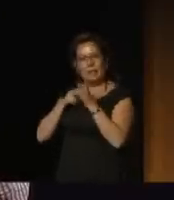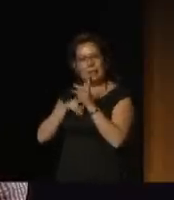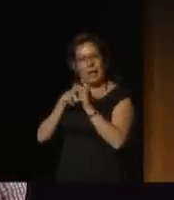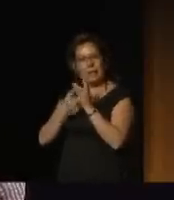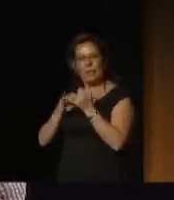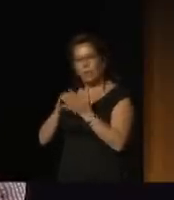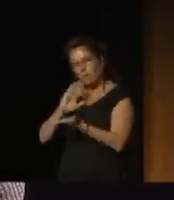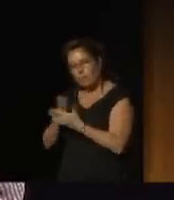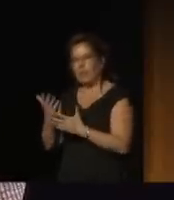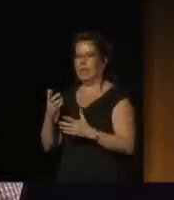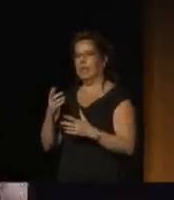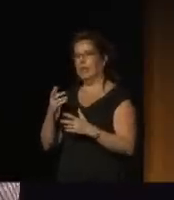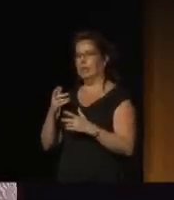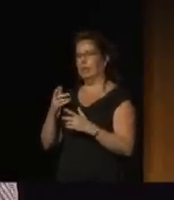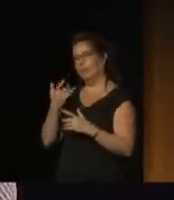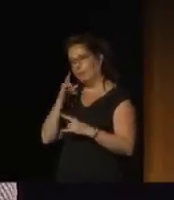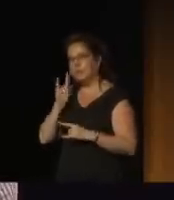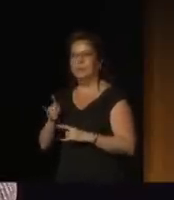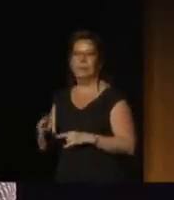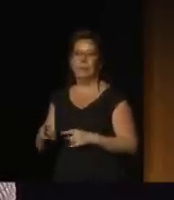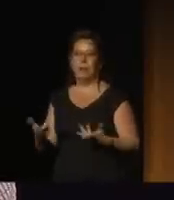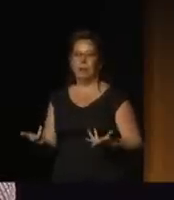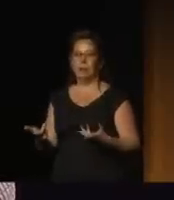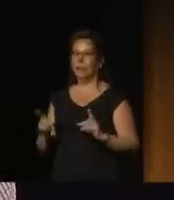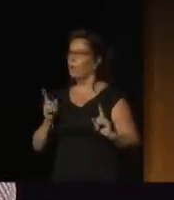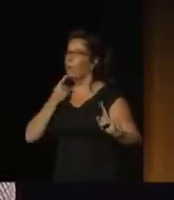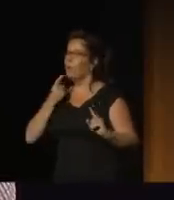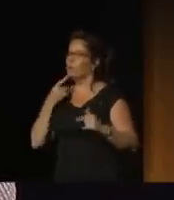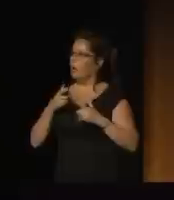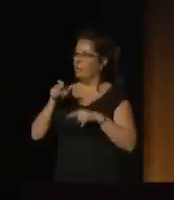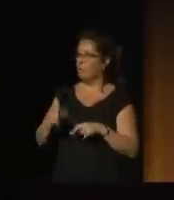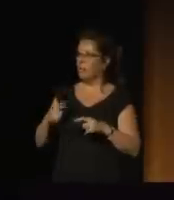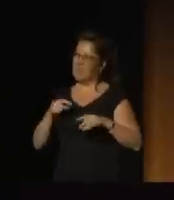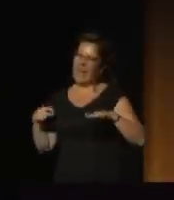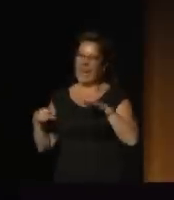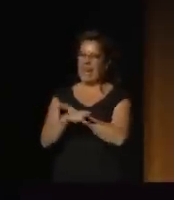say about him was, what kind of person leaves New York when they're 18?